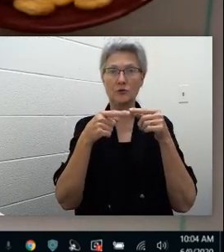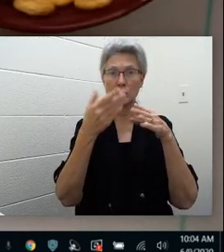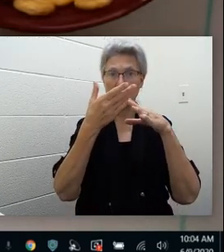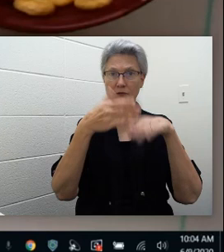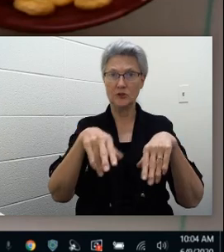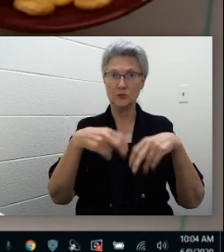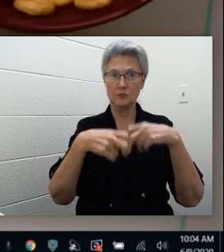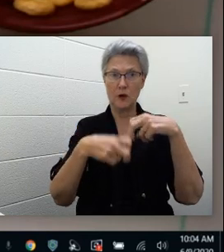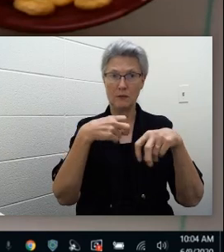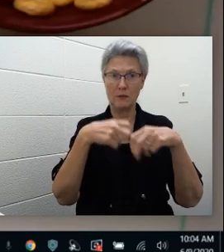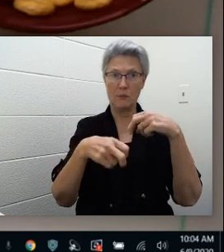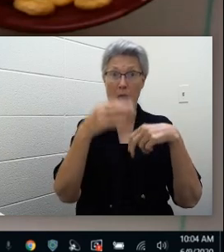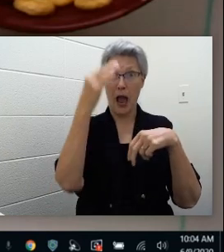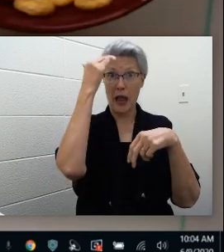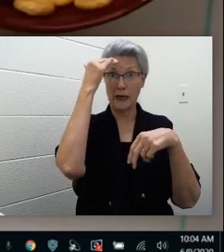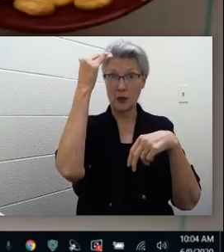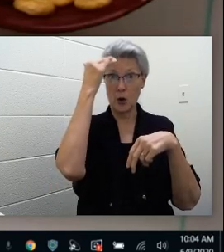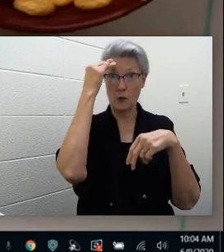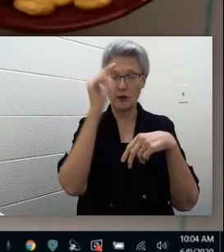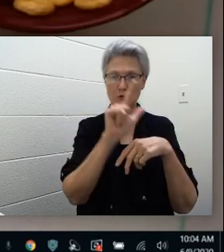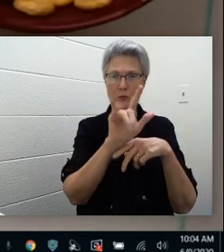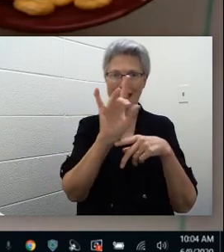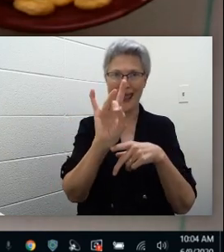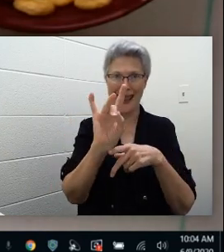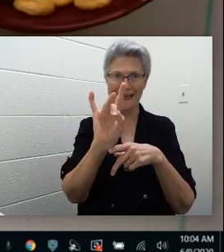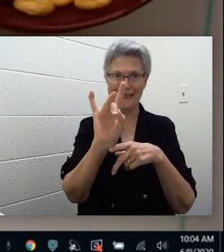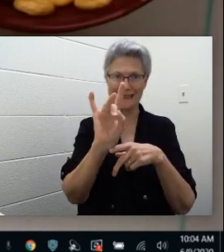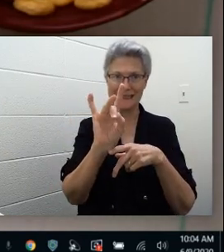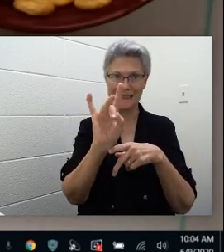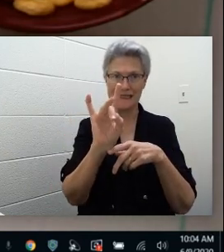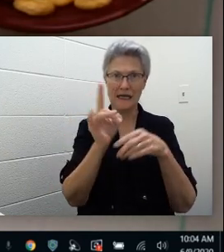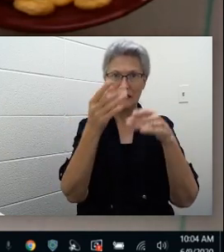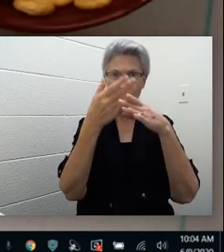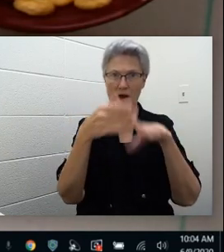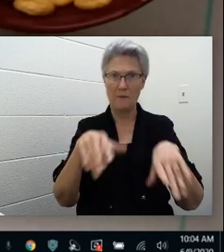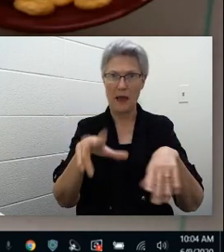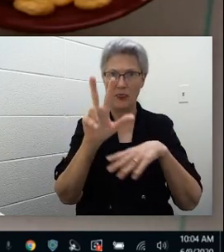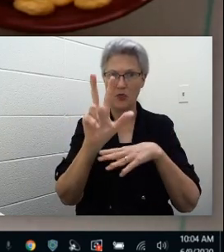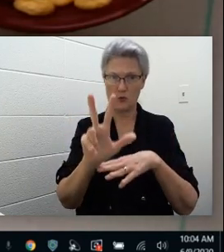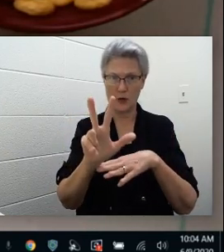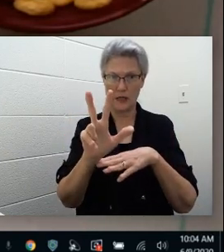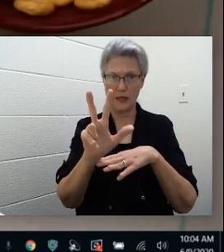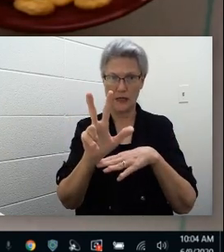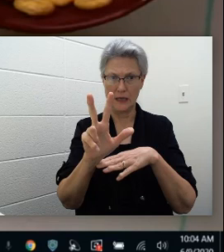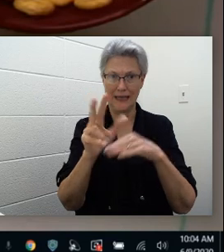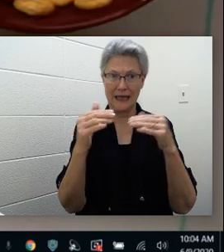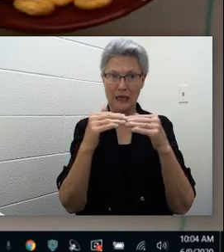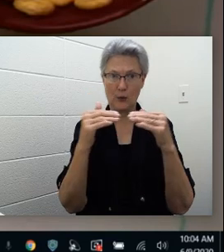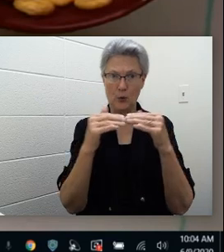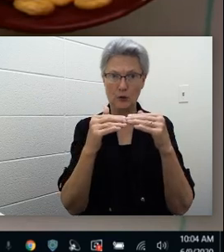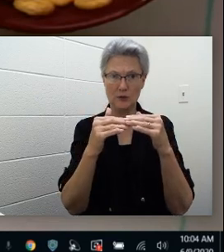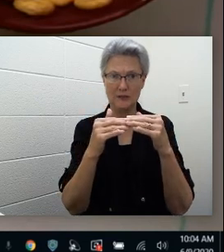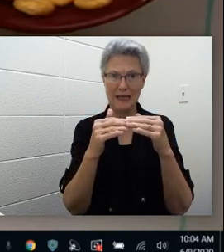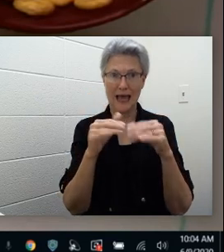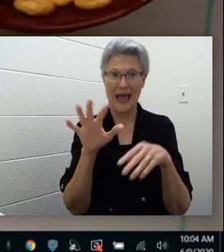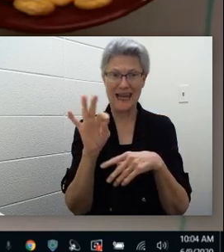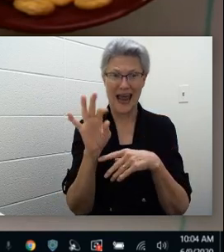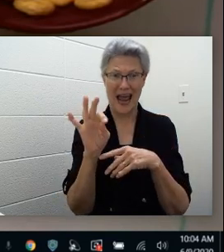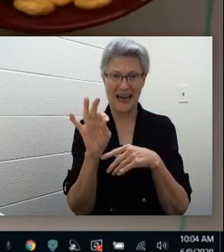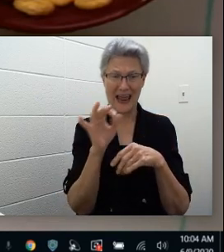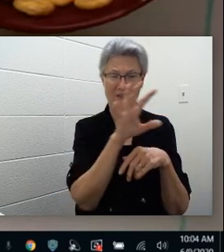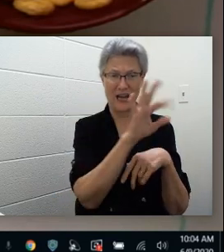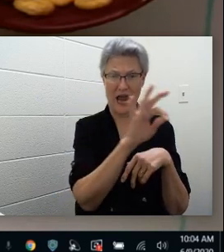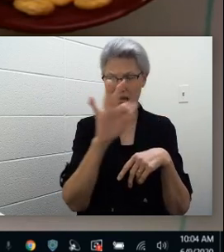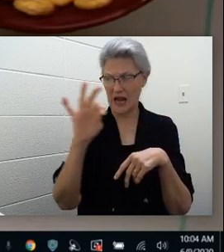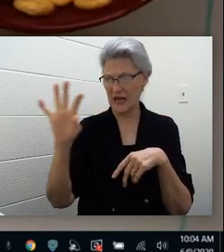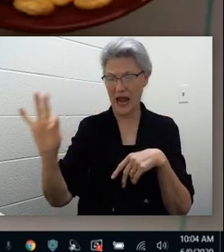division problem, I know that 28 divided by 3 gives us 9. See how I've got